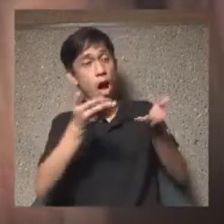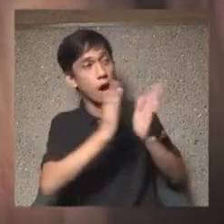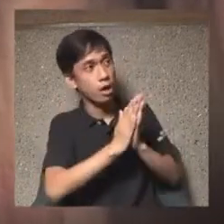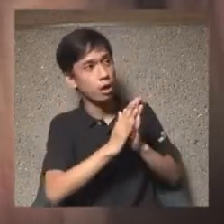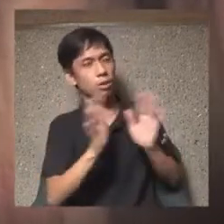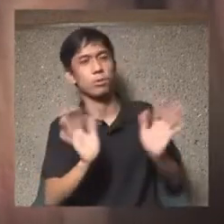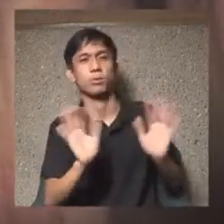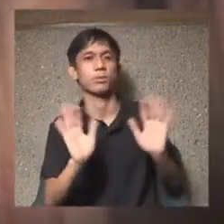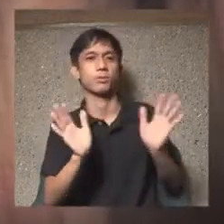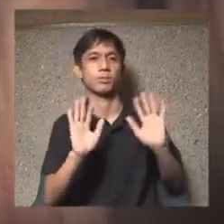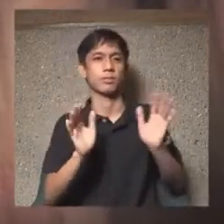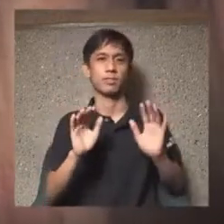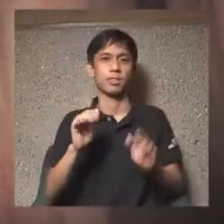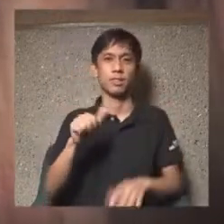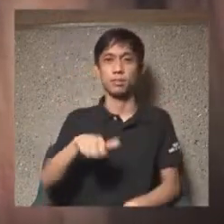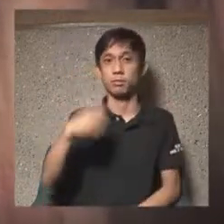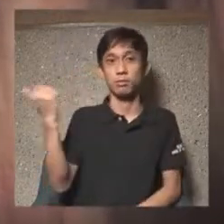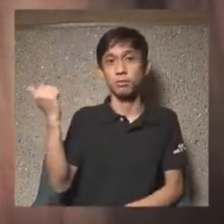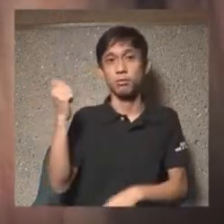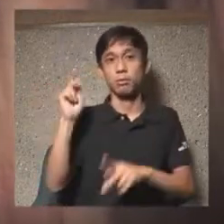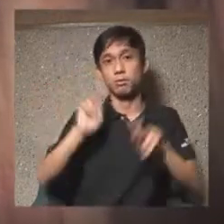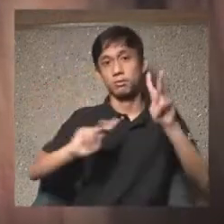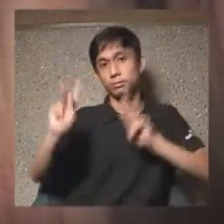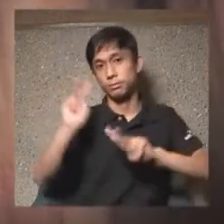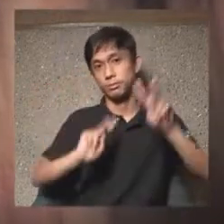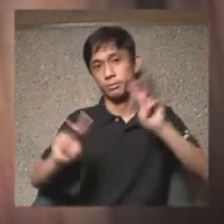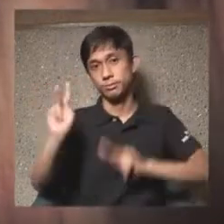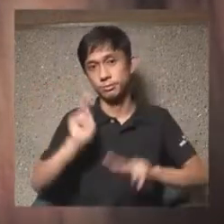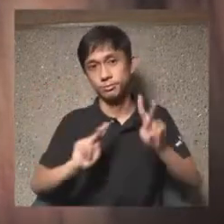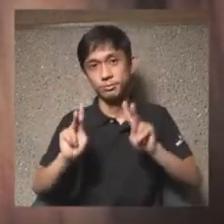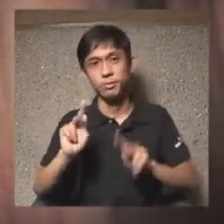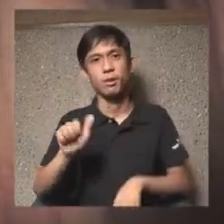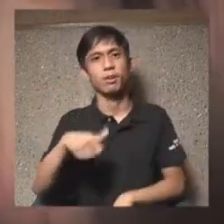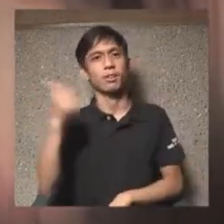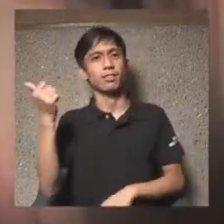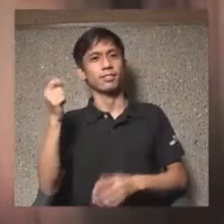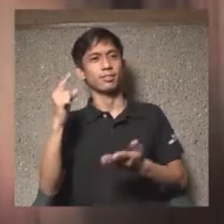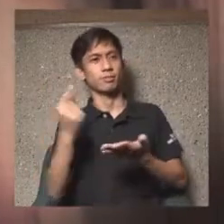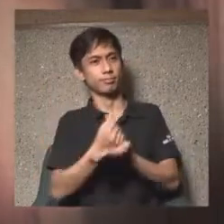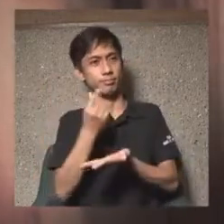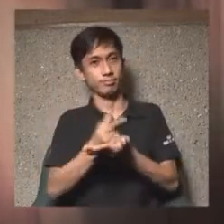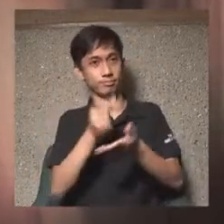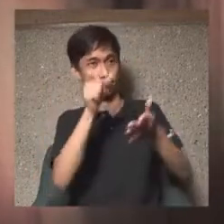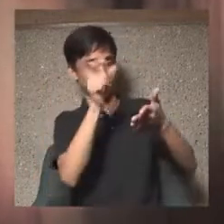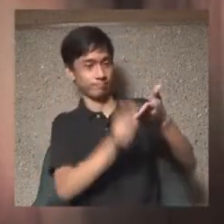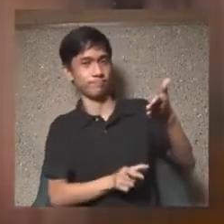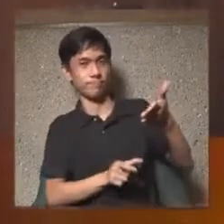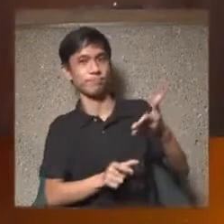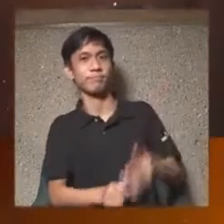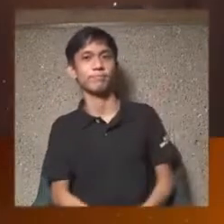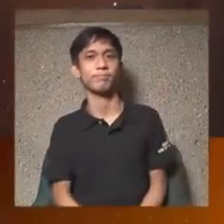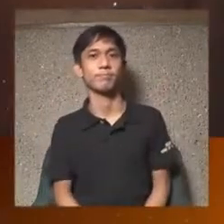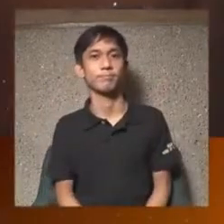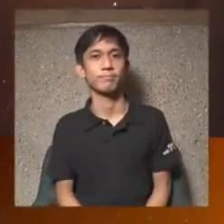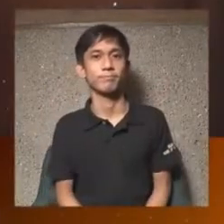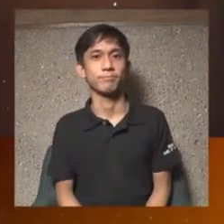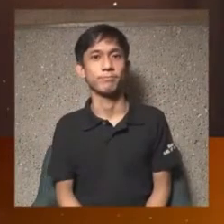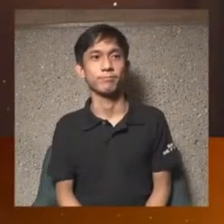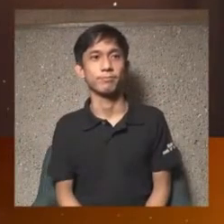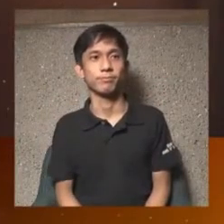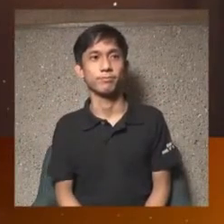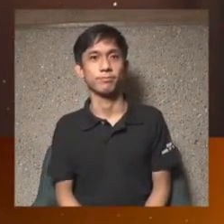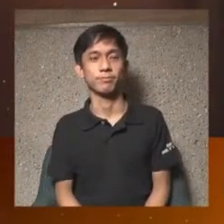here's the word from verse 26 to 29. Then the man said, let me go. Read it with